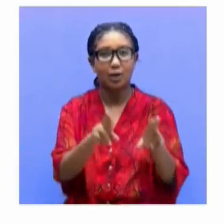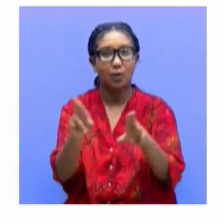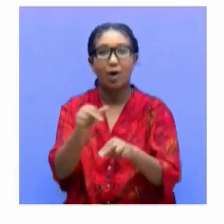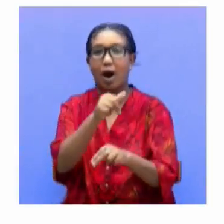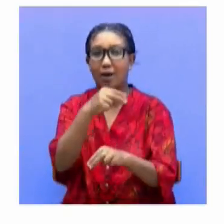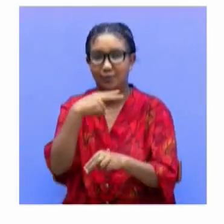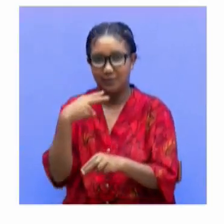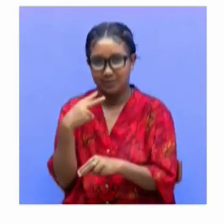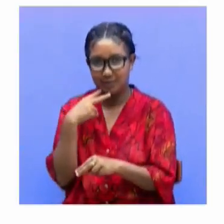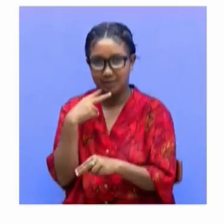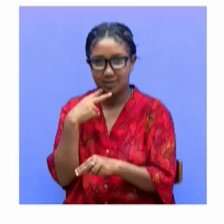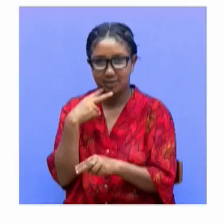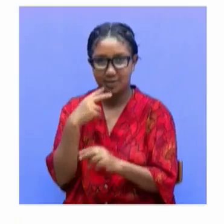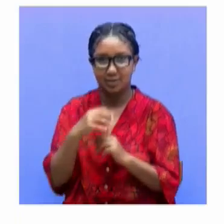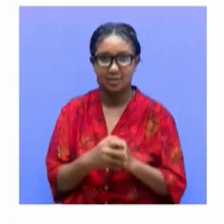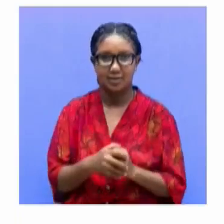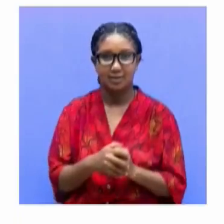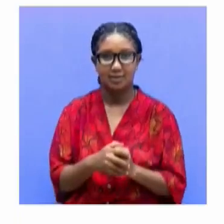adverbs.